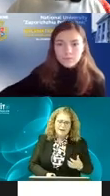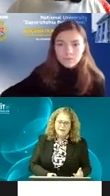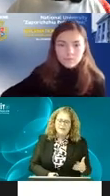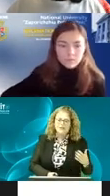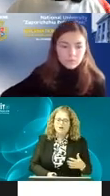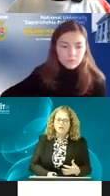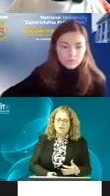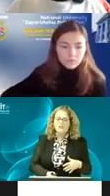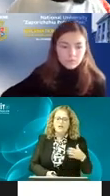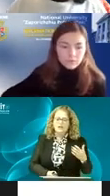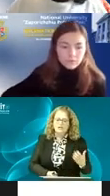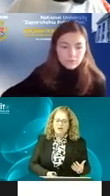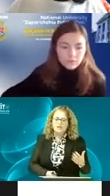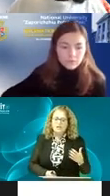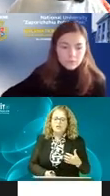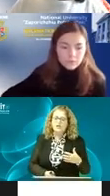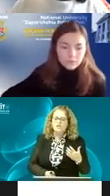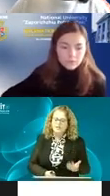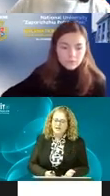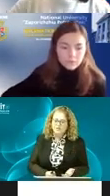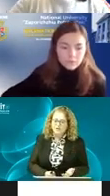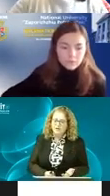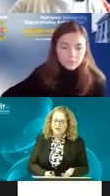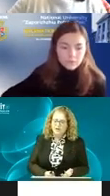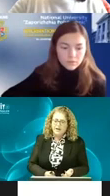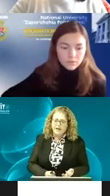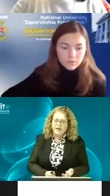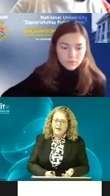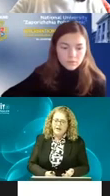digital medical technologies, instructional technologies, and industrial